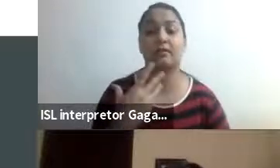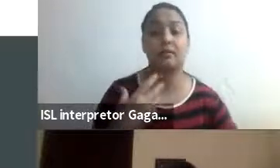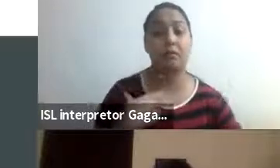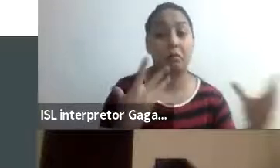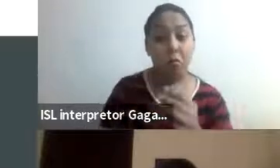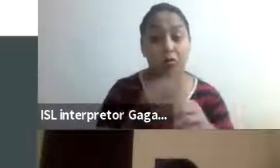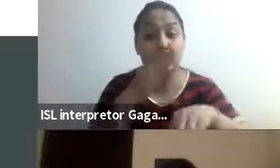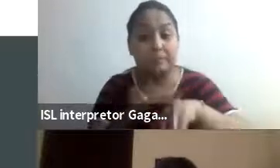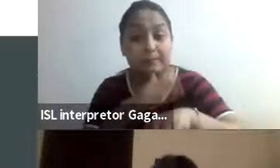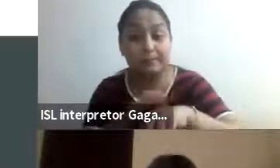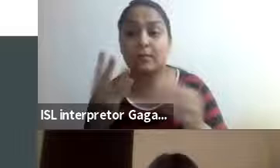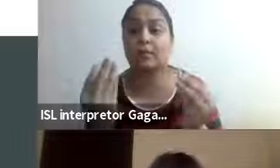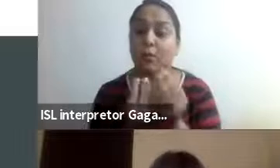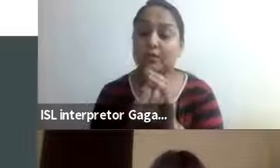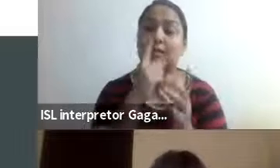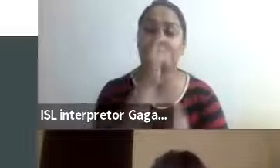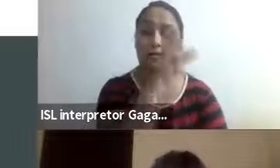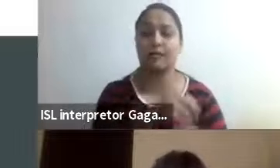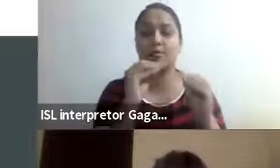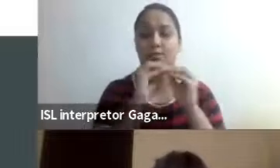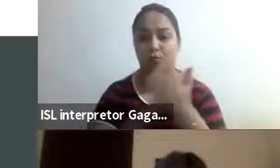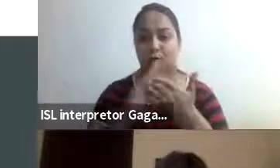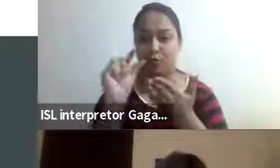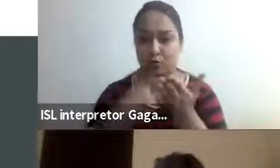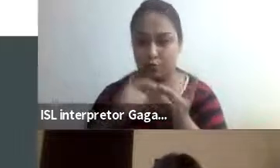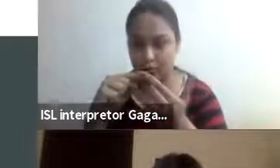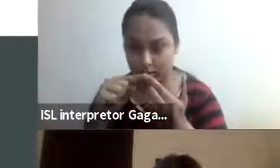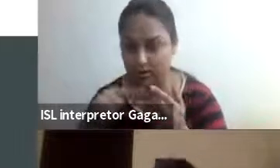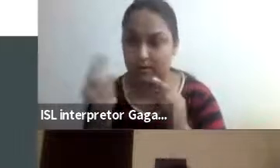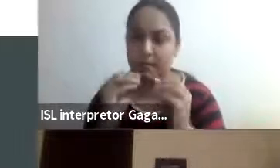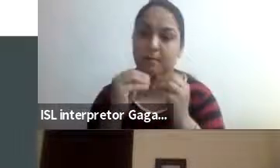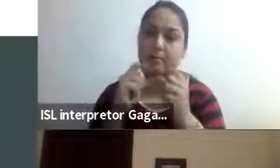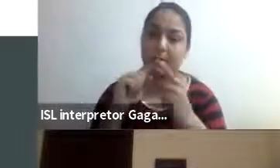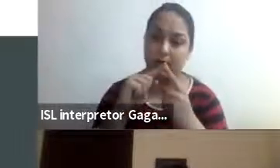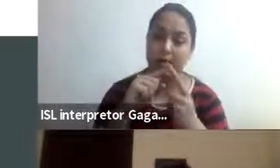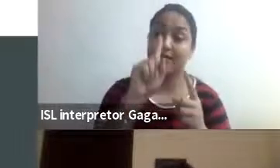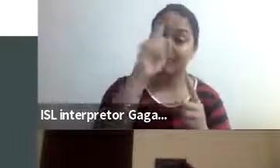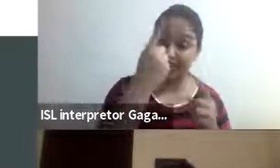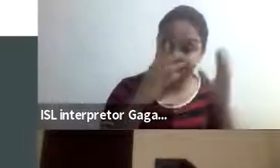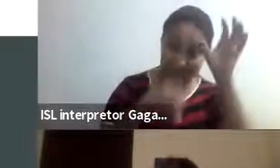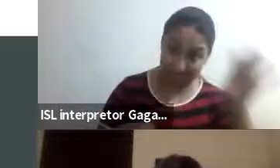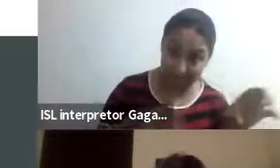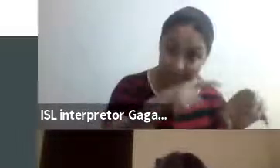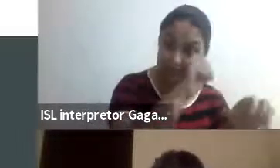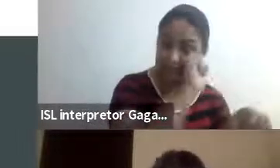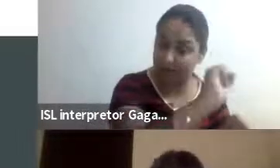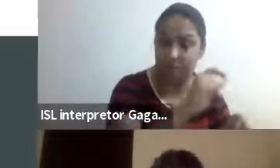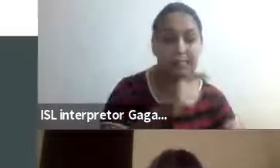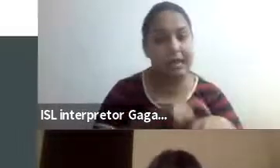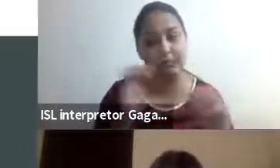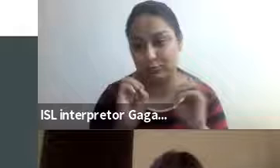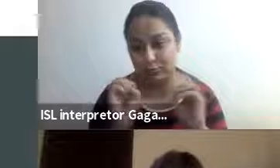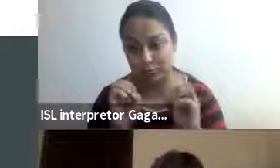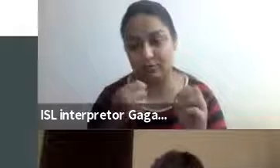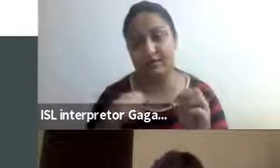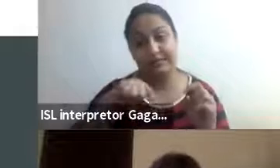And so this particular segment, especially part one, is entirely narrated in her words, because we don't have time. You won't be able to